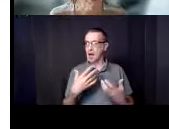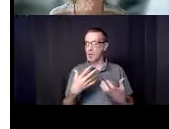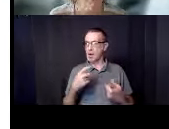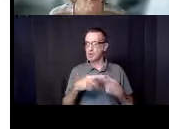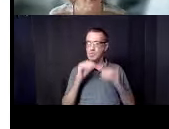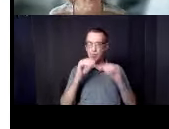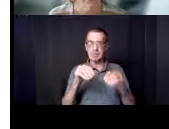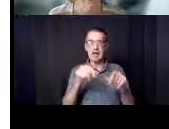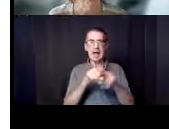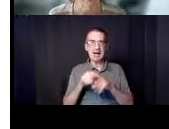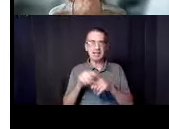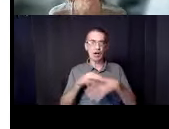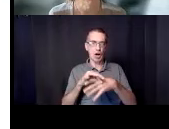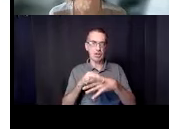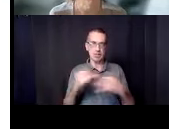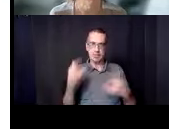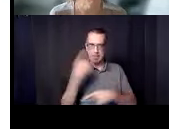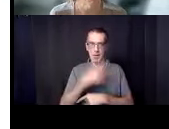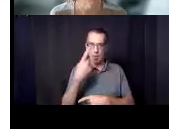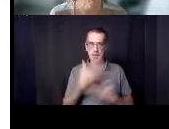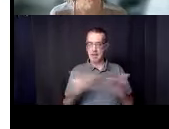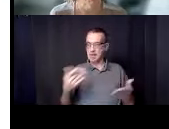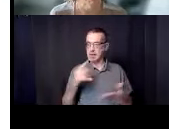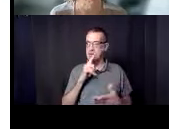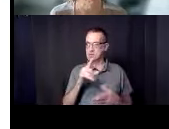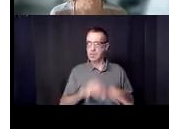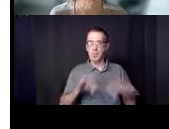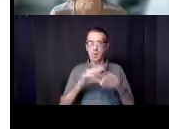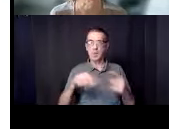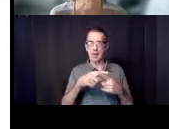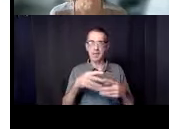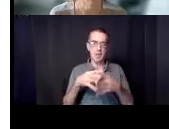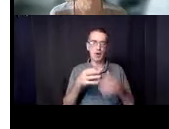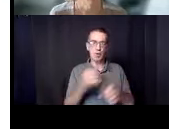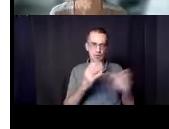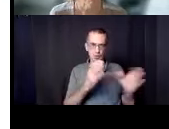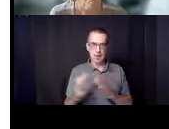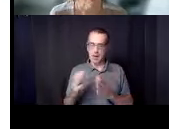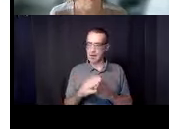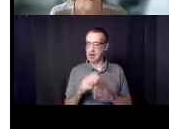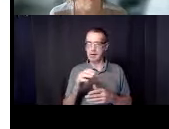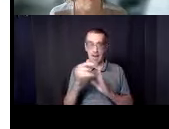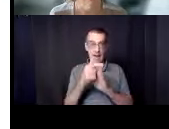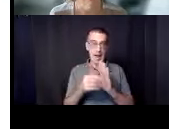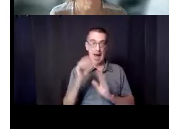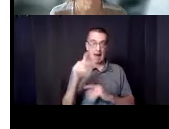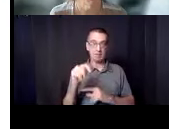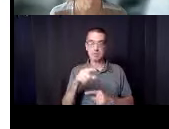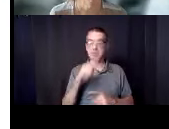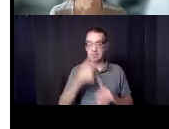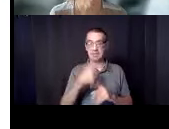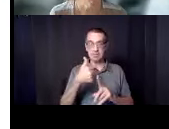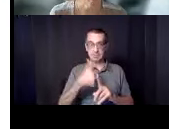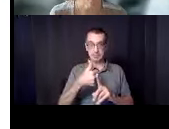this out as the context today because one of the things that is important about the American Rescue Plan Act is that it in